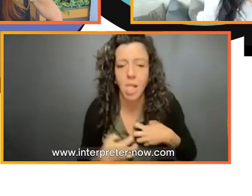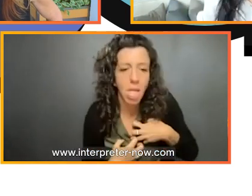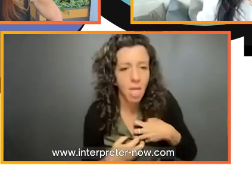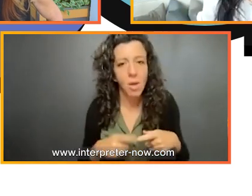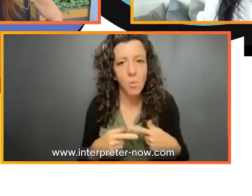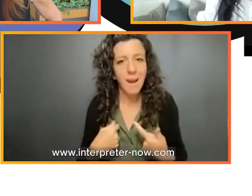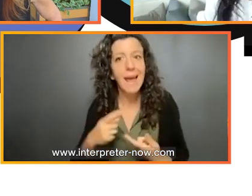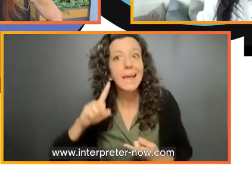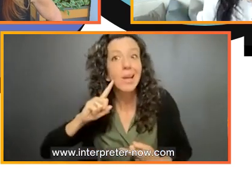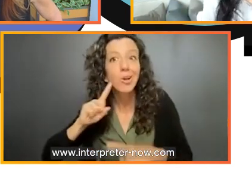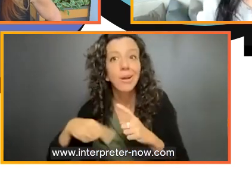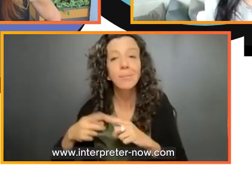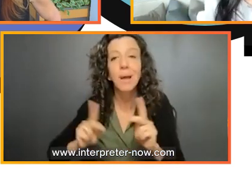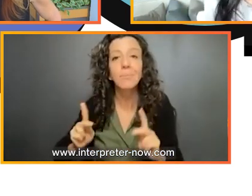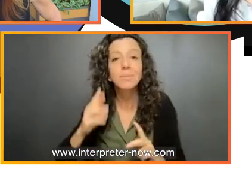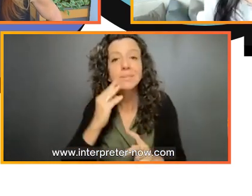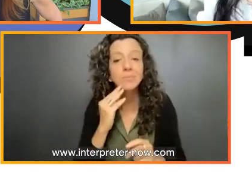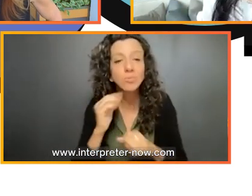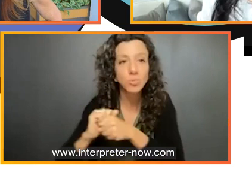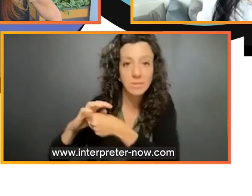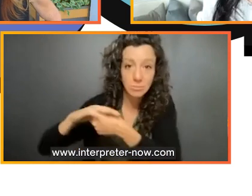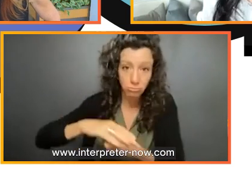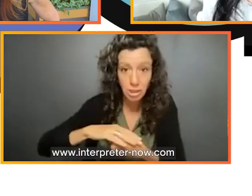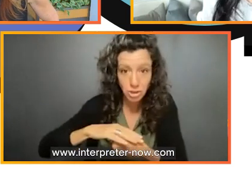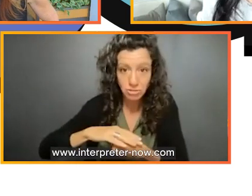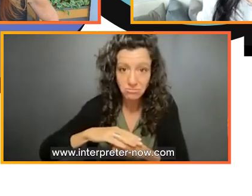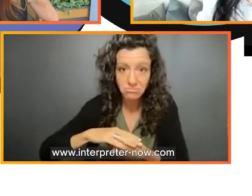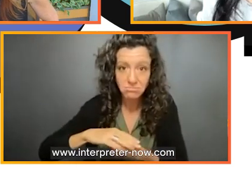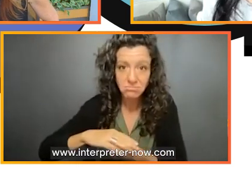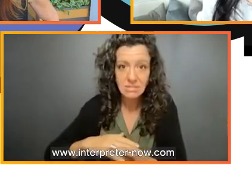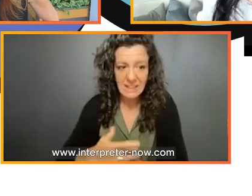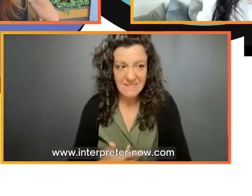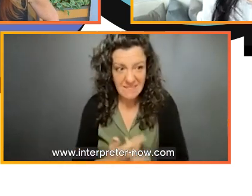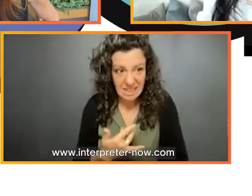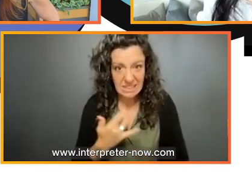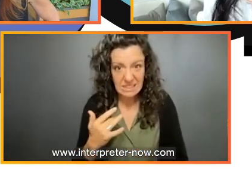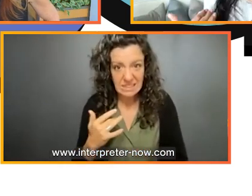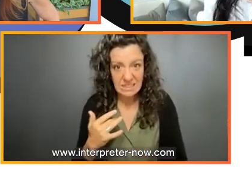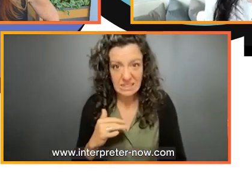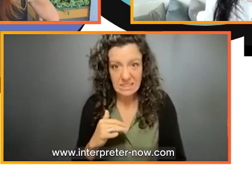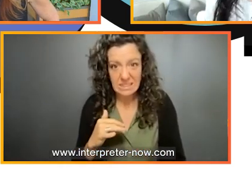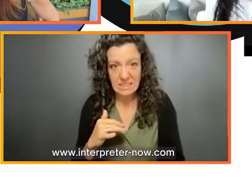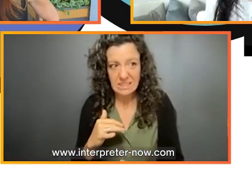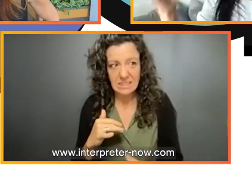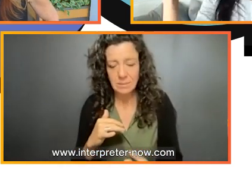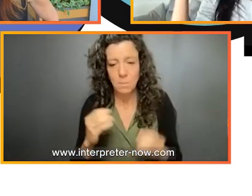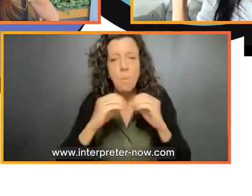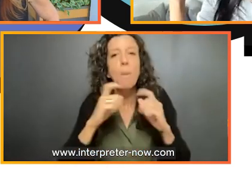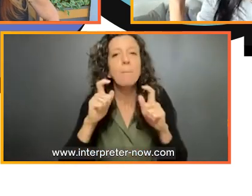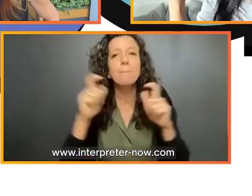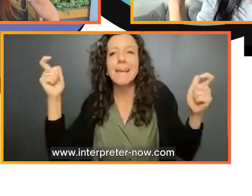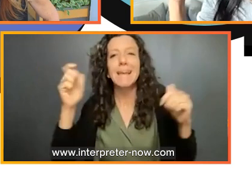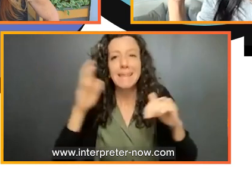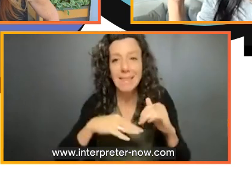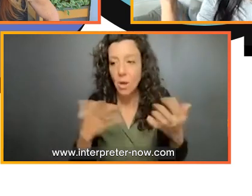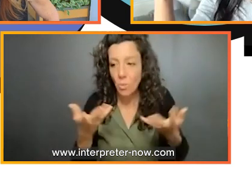I've experienced. And I think the more that I have dug deeper into not only doing my healing work through